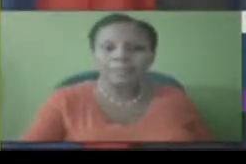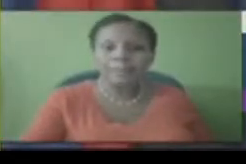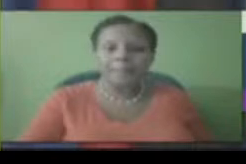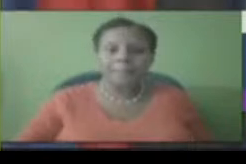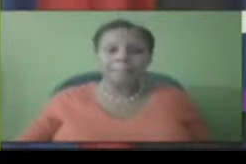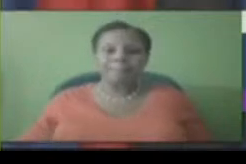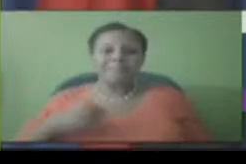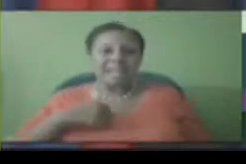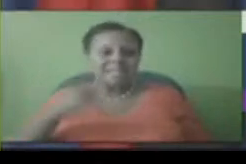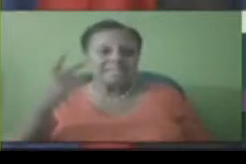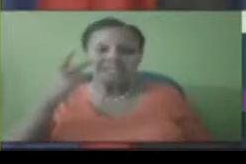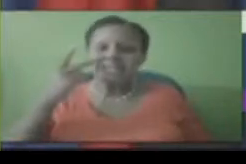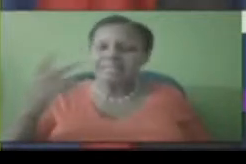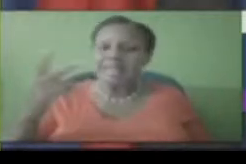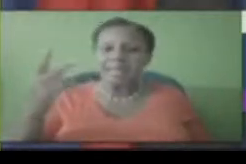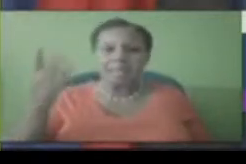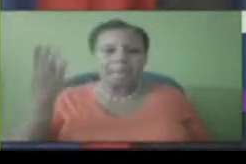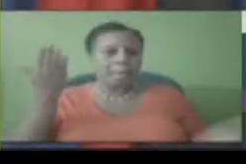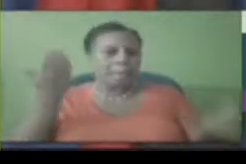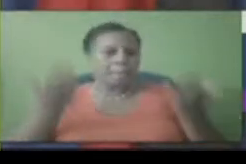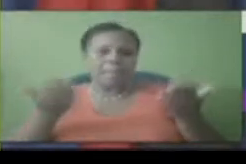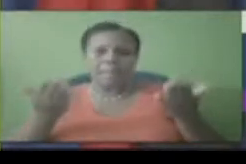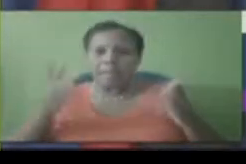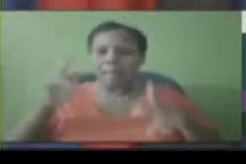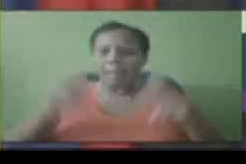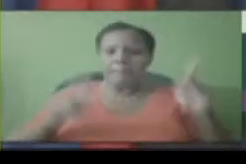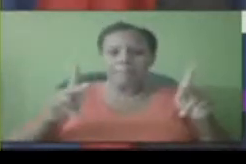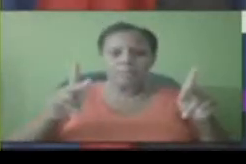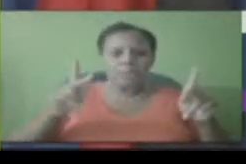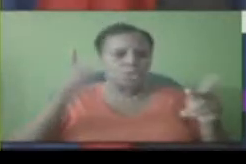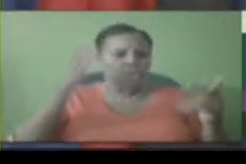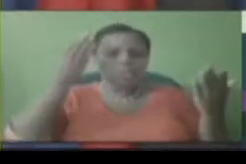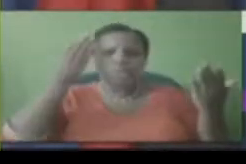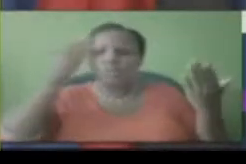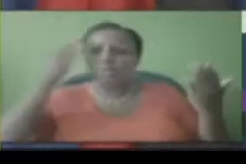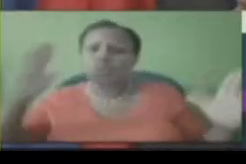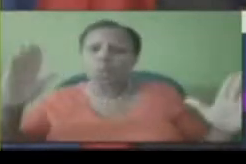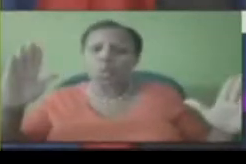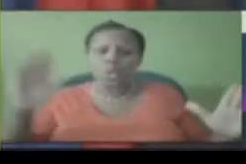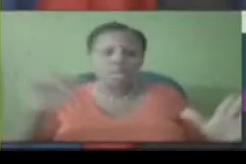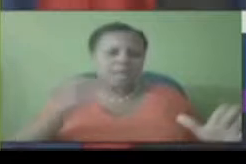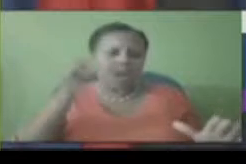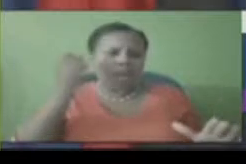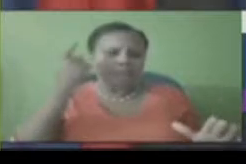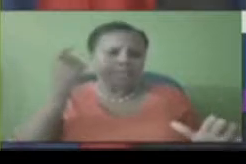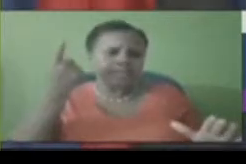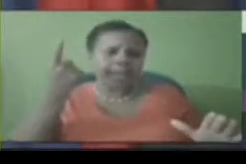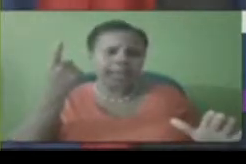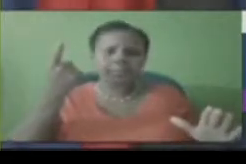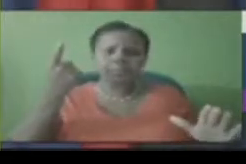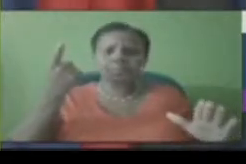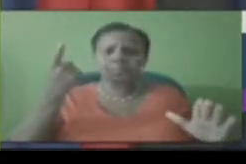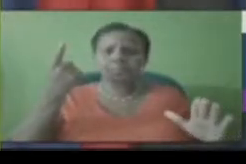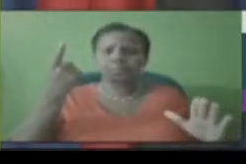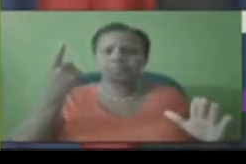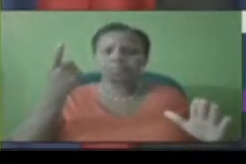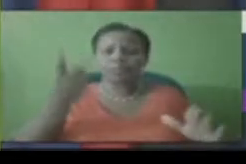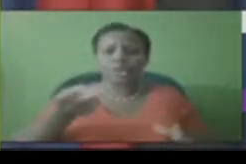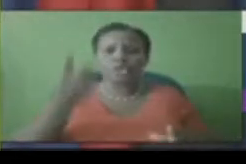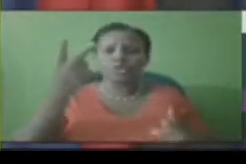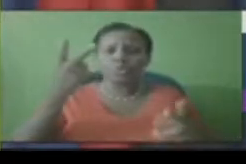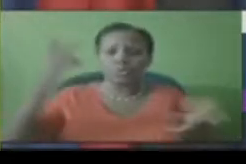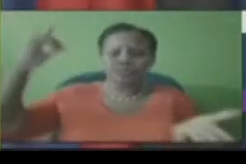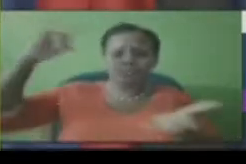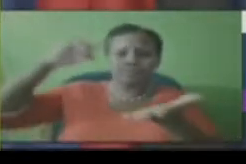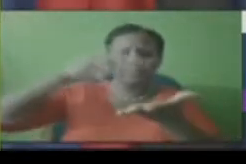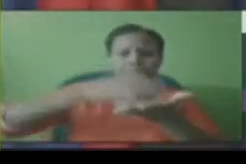properly informed, they didn't understand. But there is no other version. That is the version. The two airports are open in the context